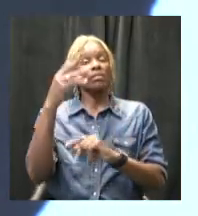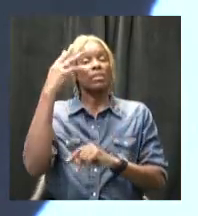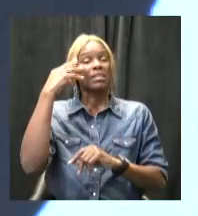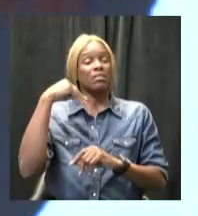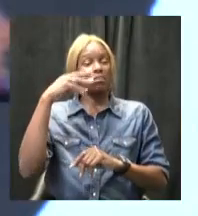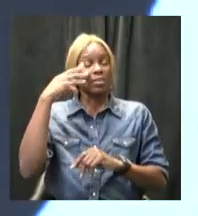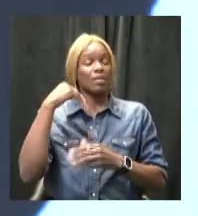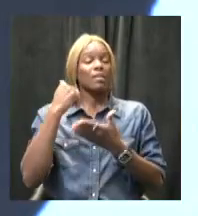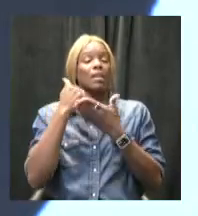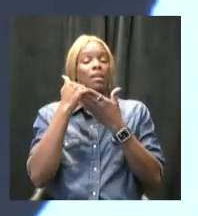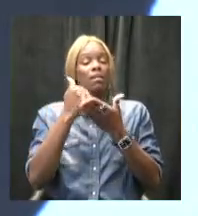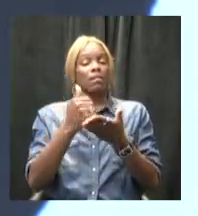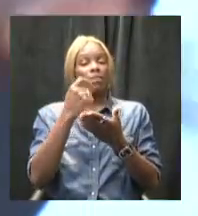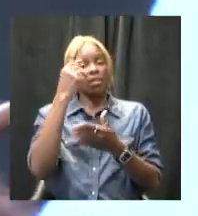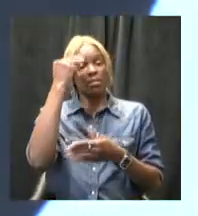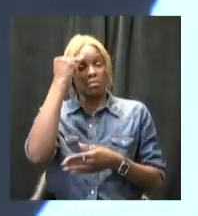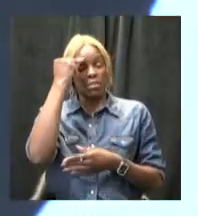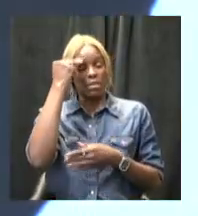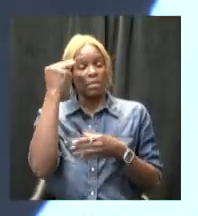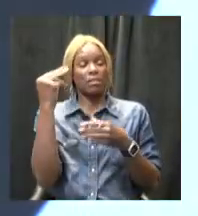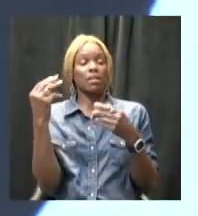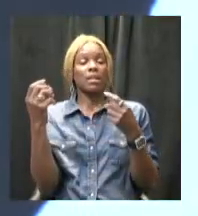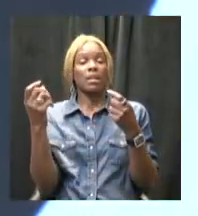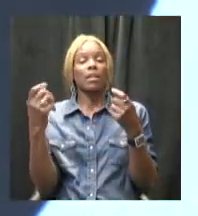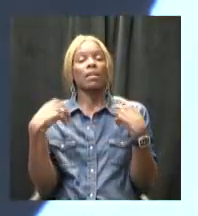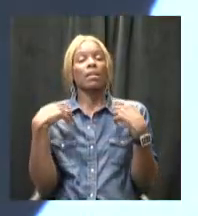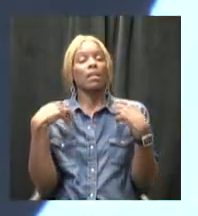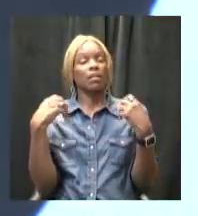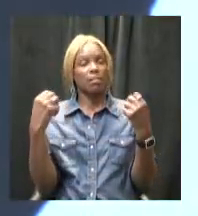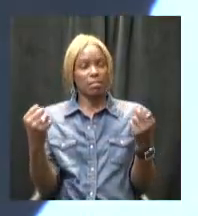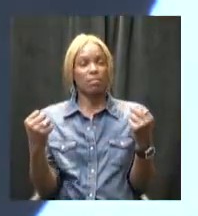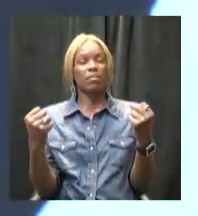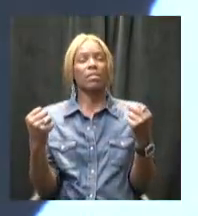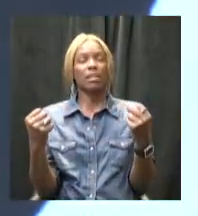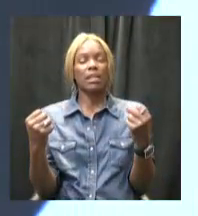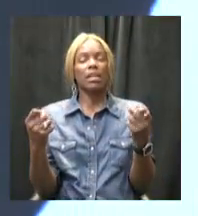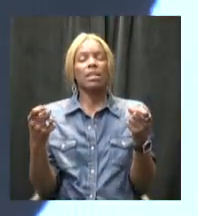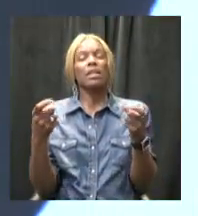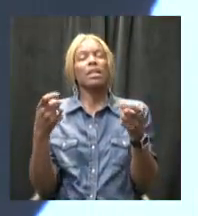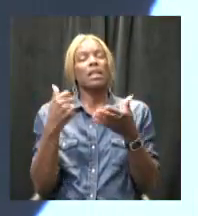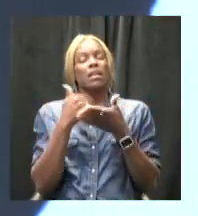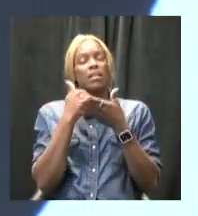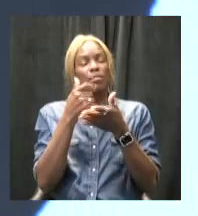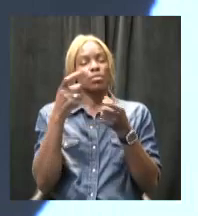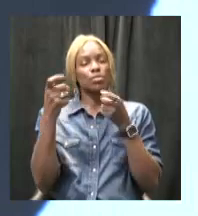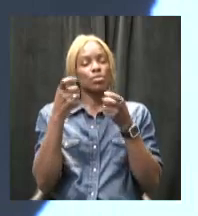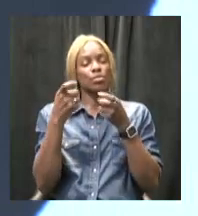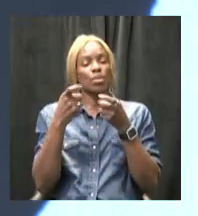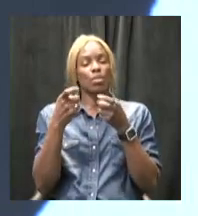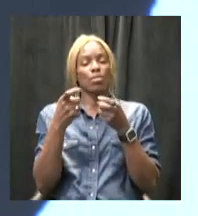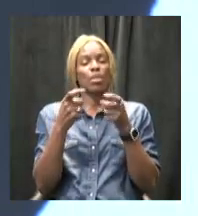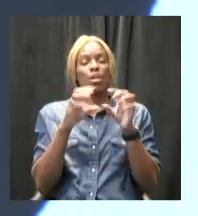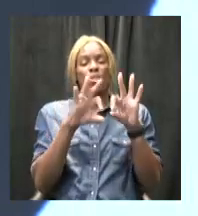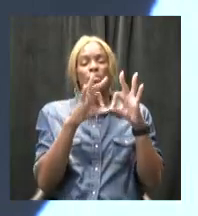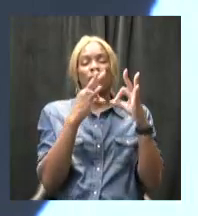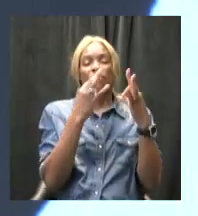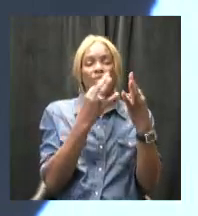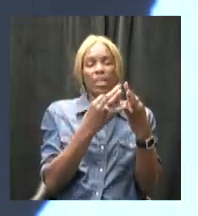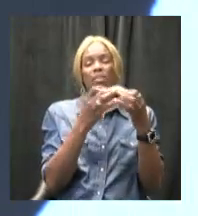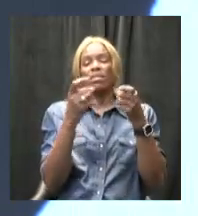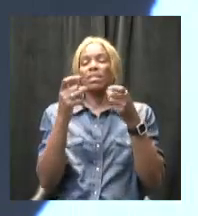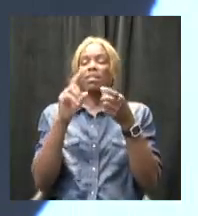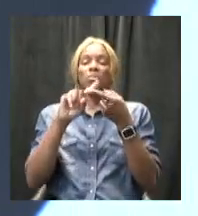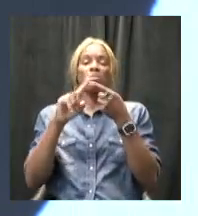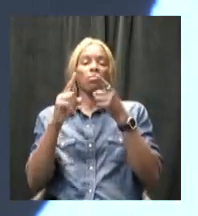health, getting help with how to manage stuff, getting help with the stress and relationships that come in life. And this